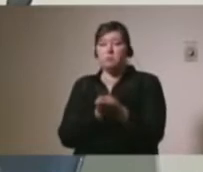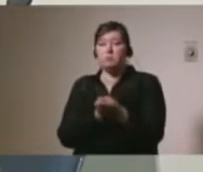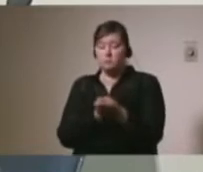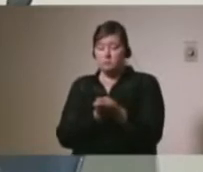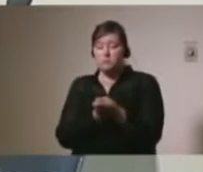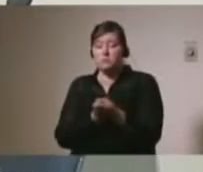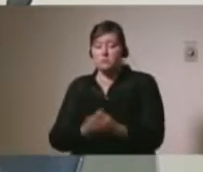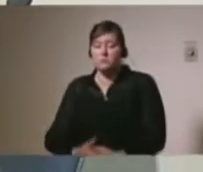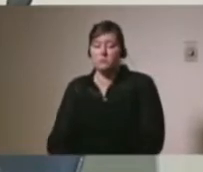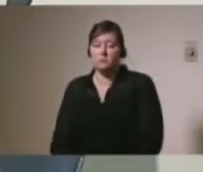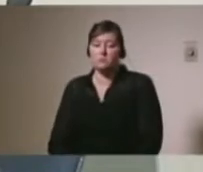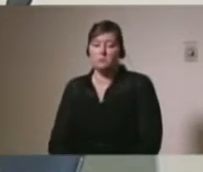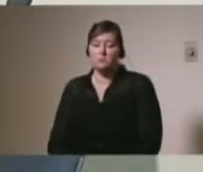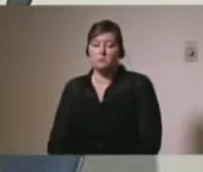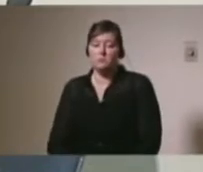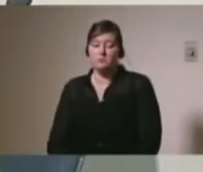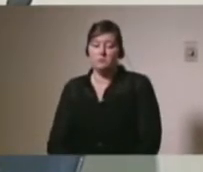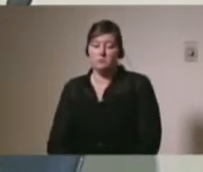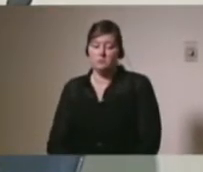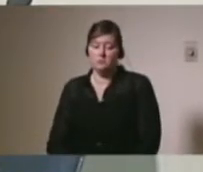solution